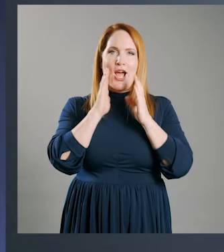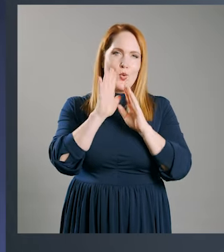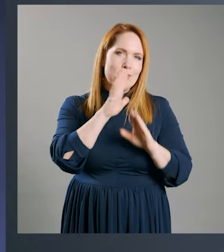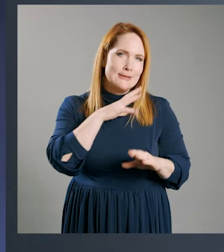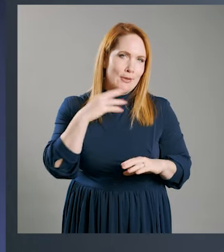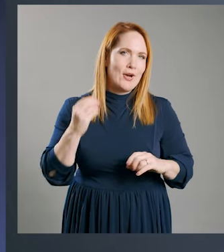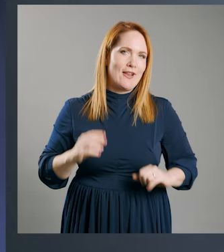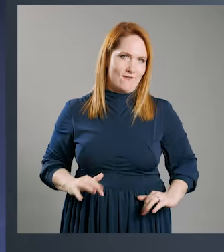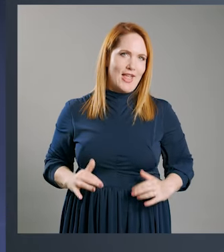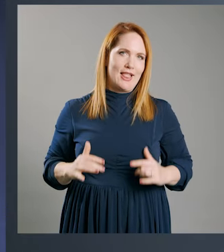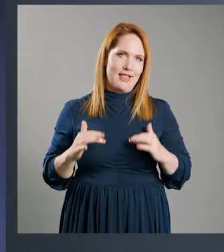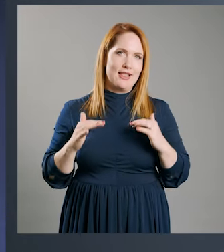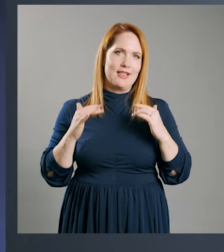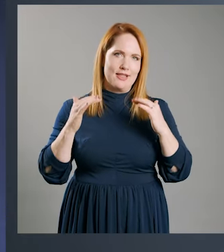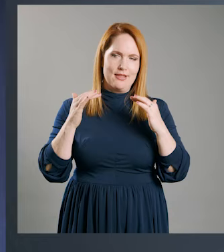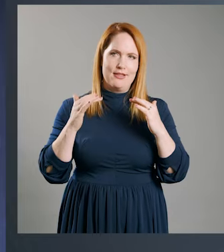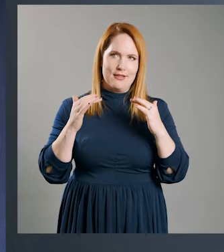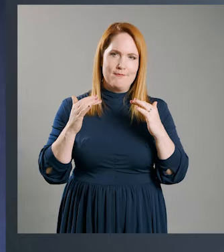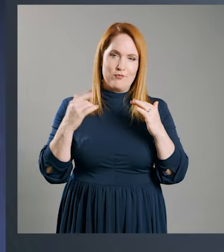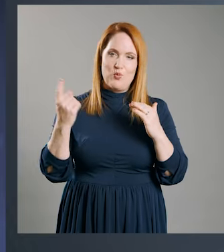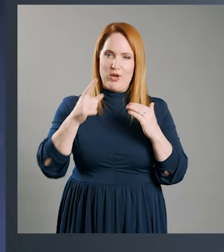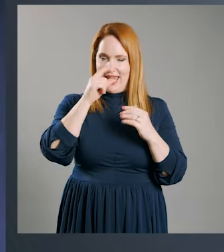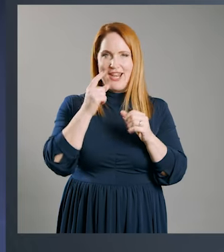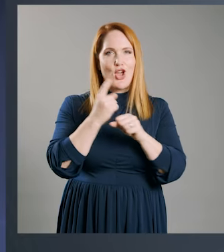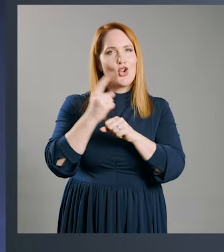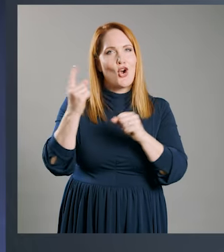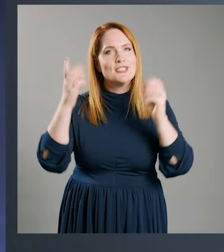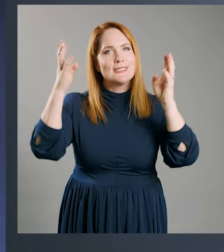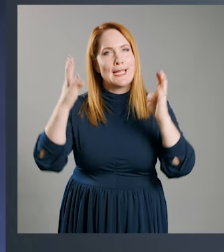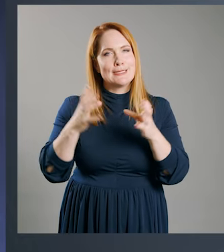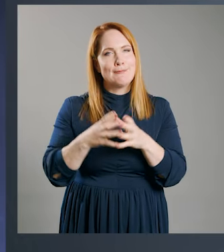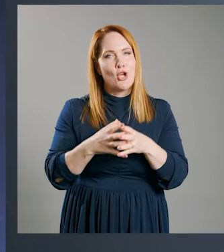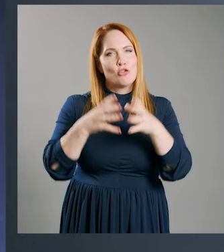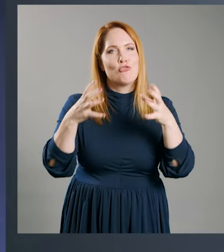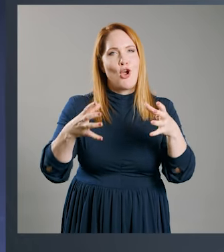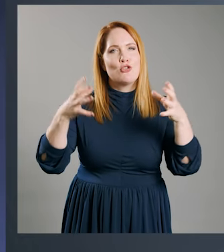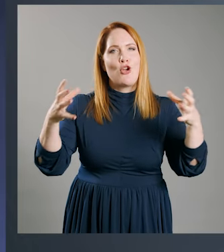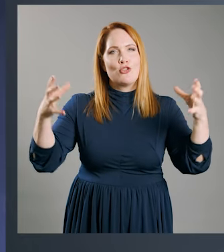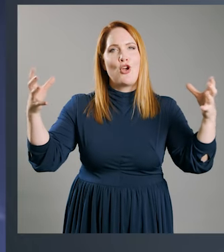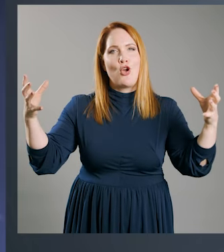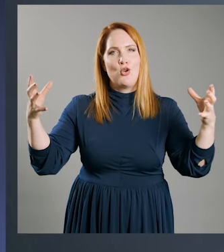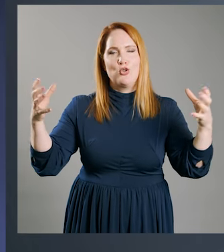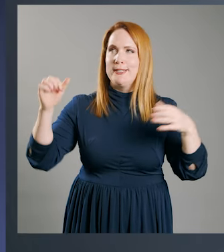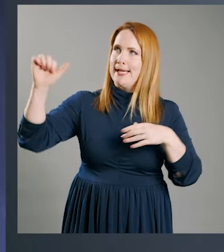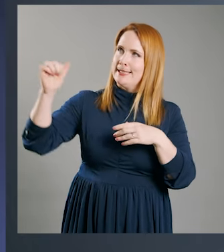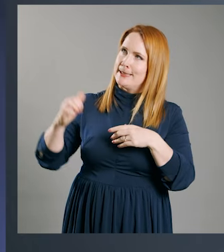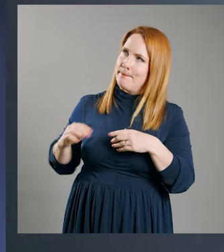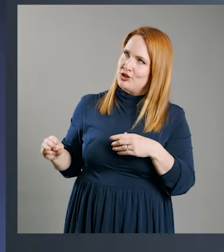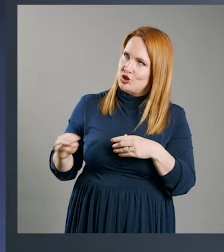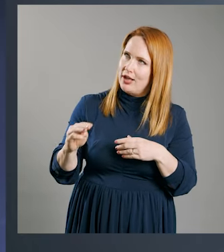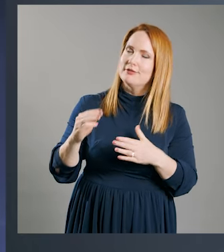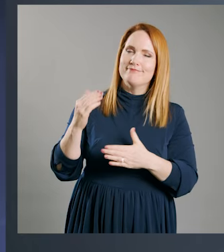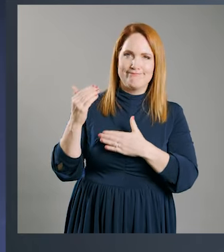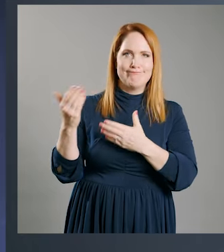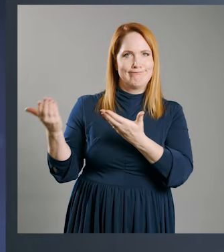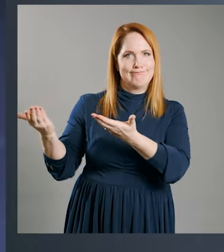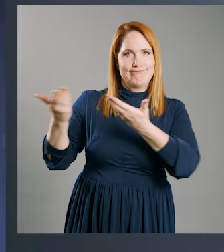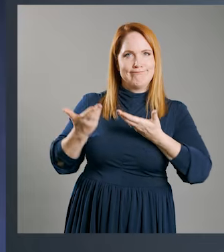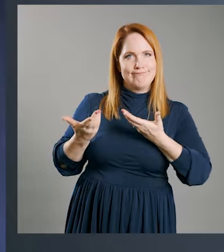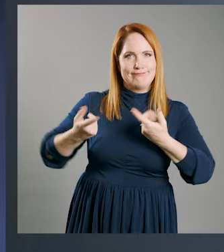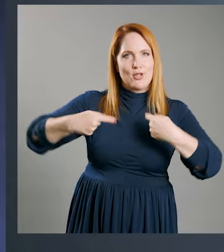filled with the Holy Spirit and to go and extend the kingdom of God, to go and continue the mission to which Jesus